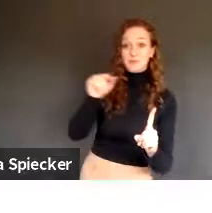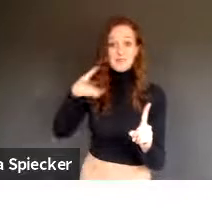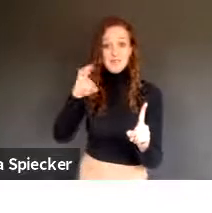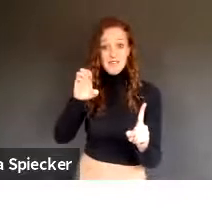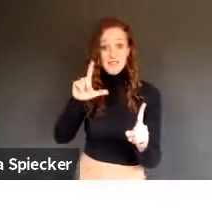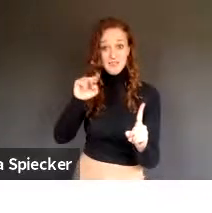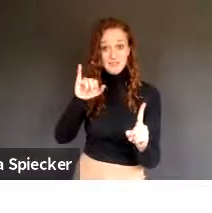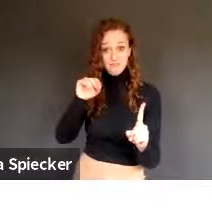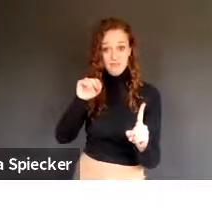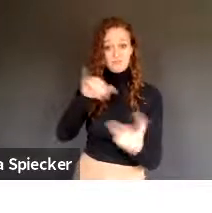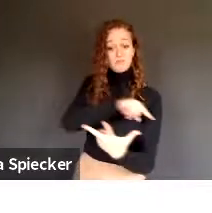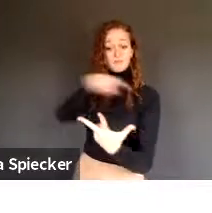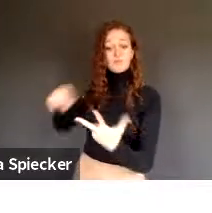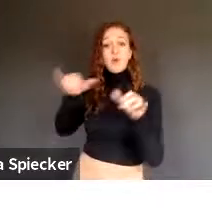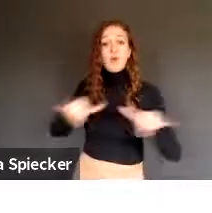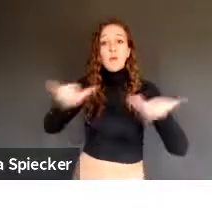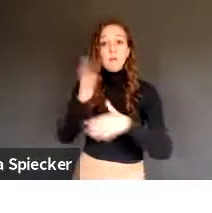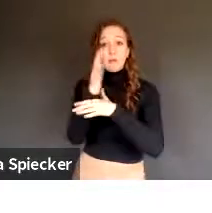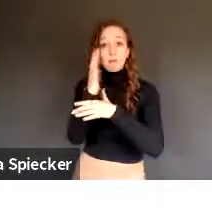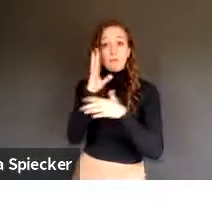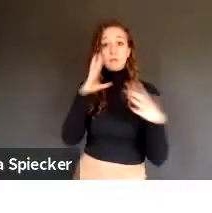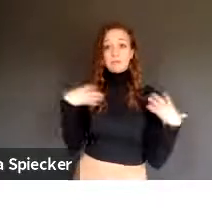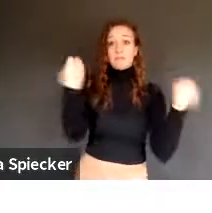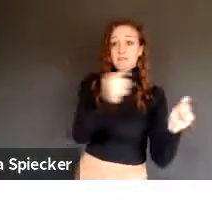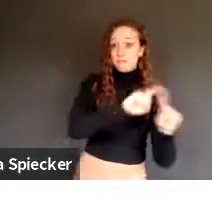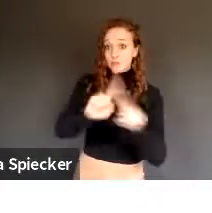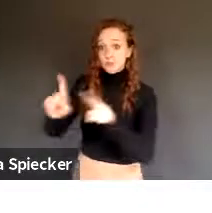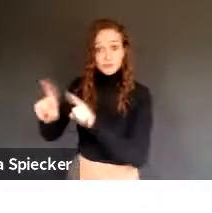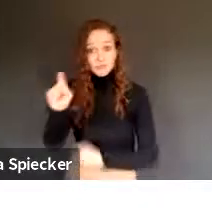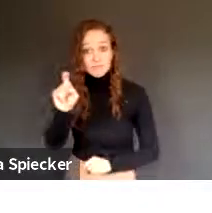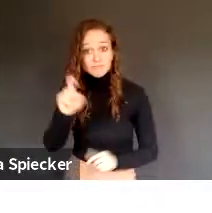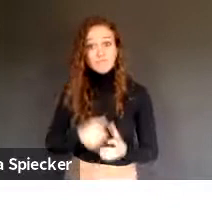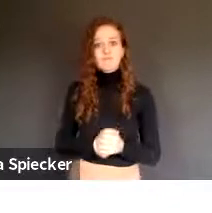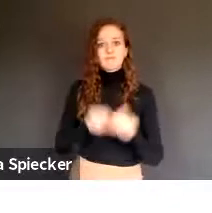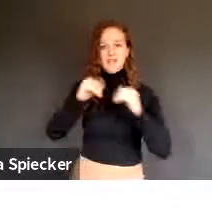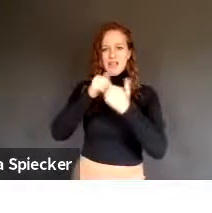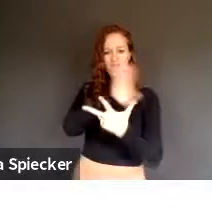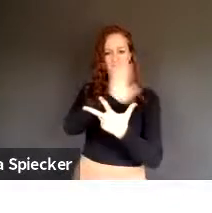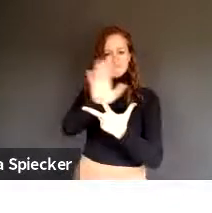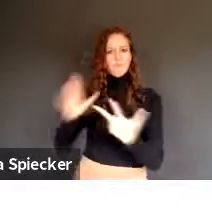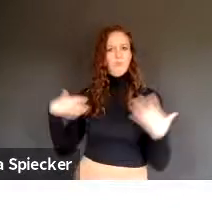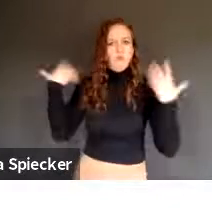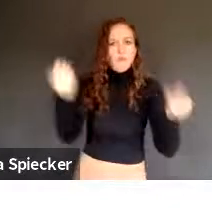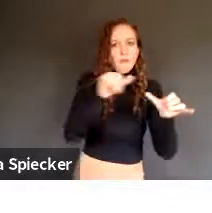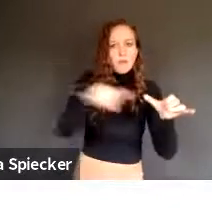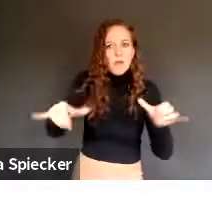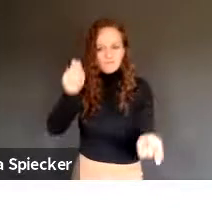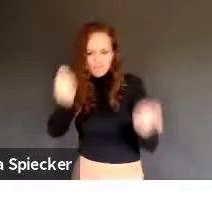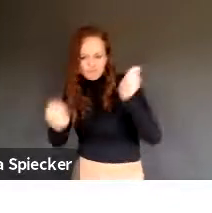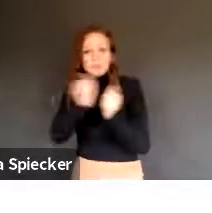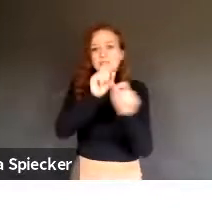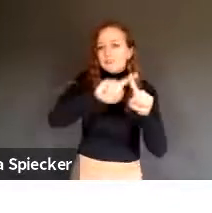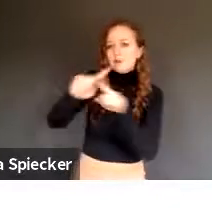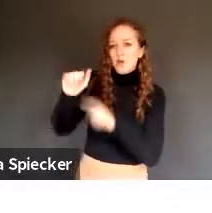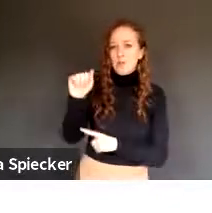So to sum it up, my question was, will these three common intertidal kelp species recover differently following